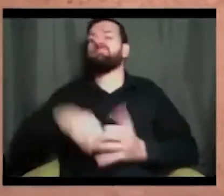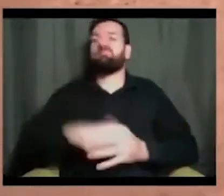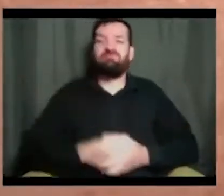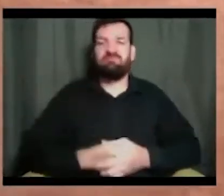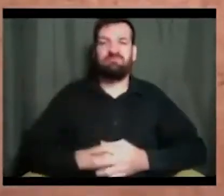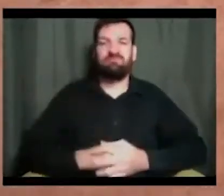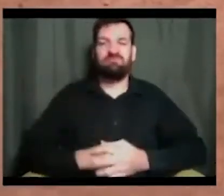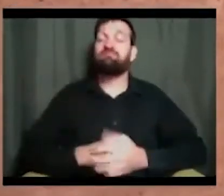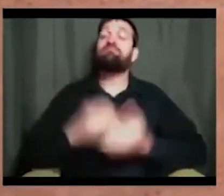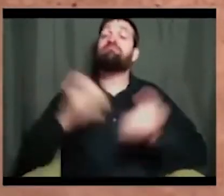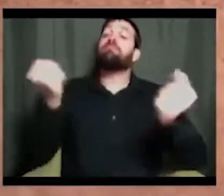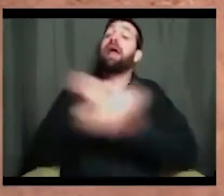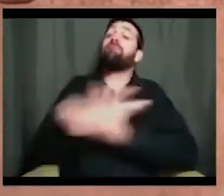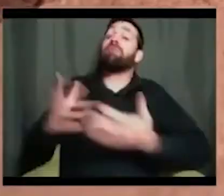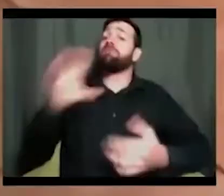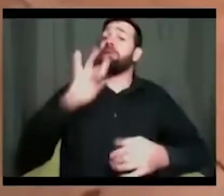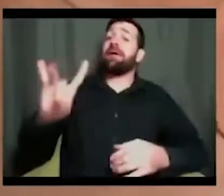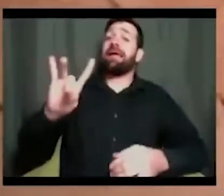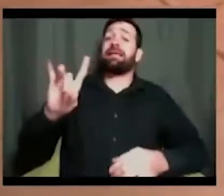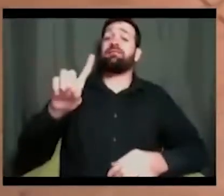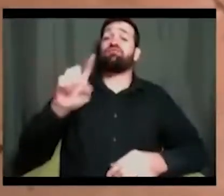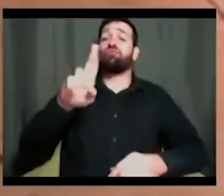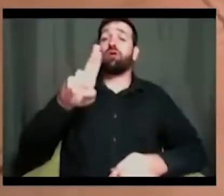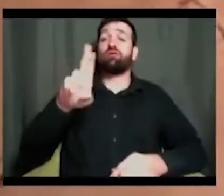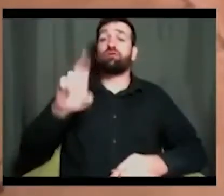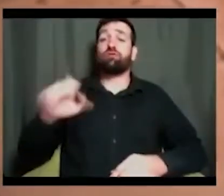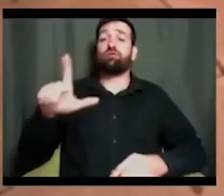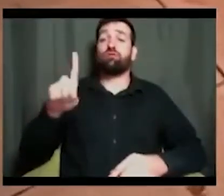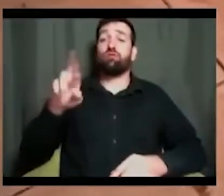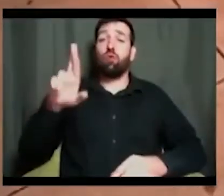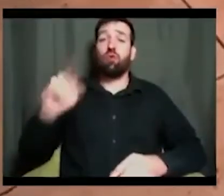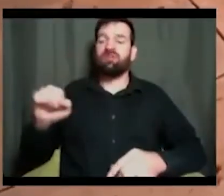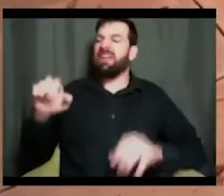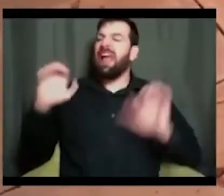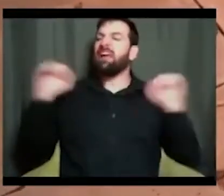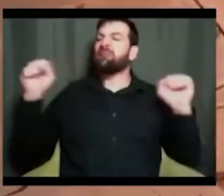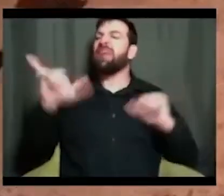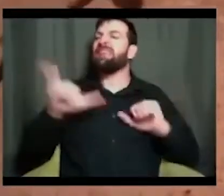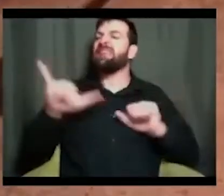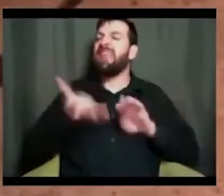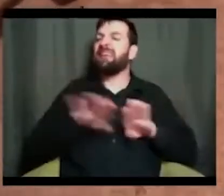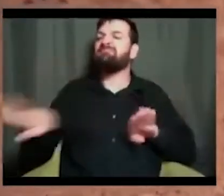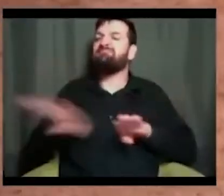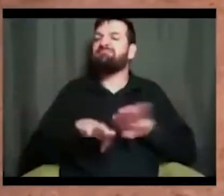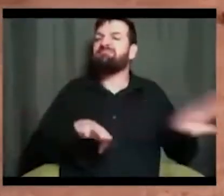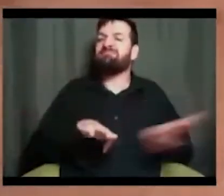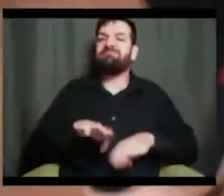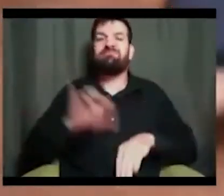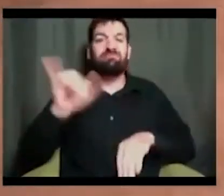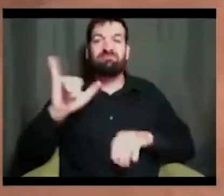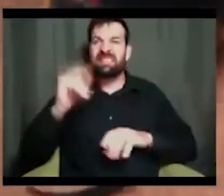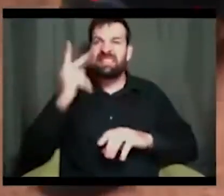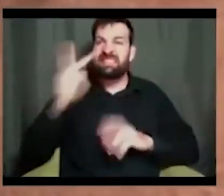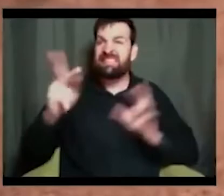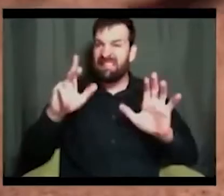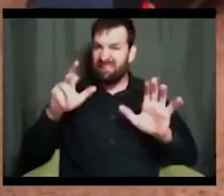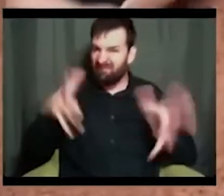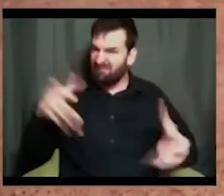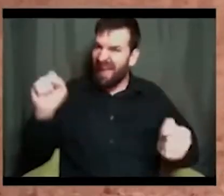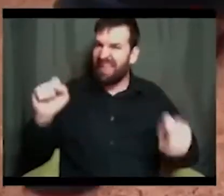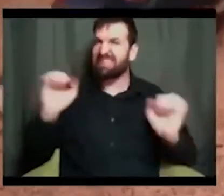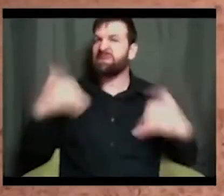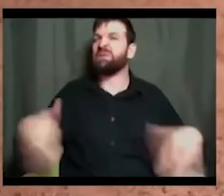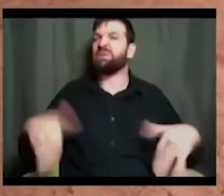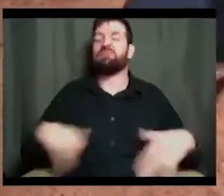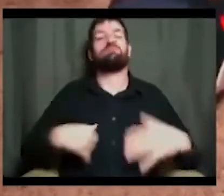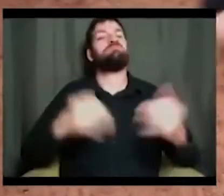Everything 8-year-old Russell Dorn says, exercise like side steps, and does, let me show how fast I can do toe taps, is peppered with